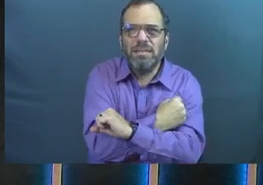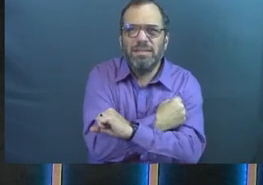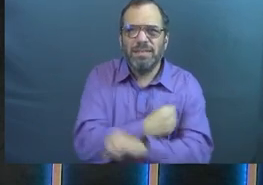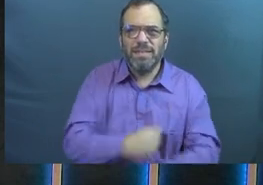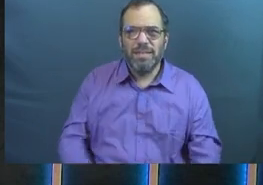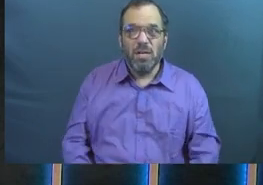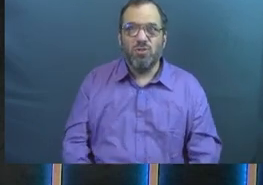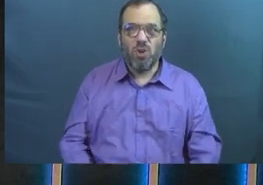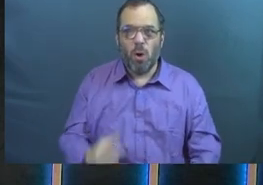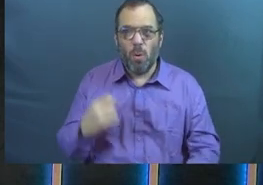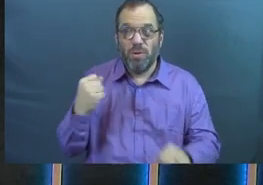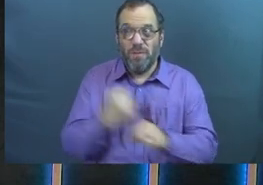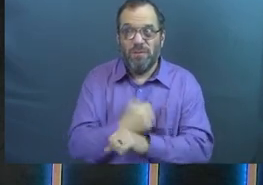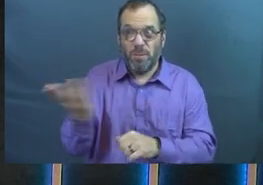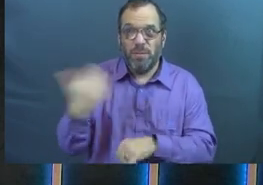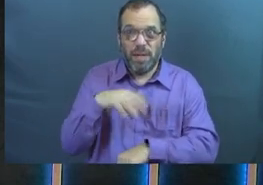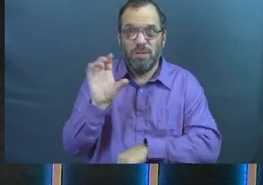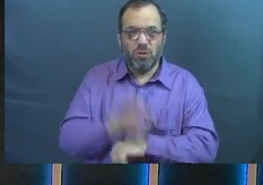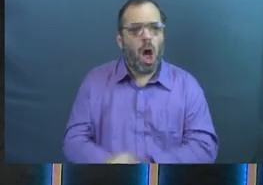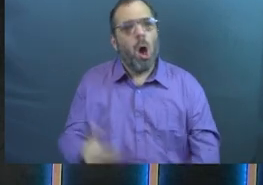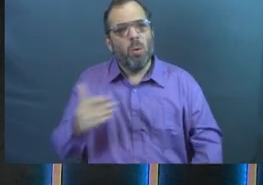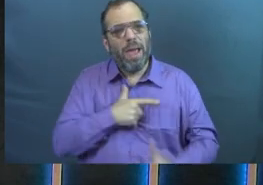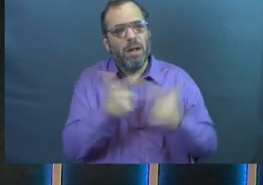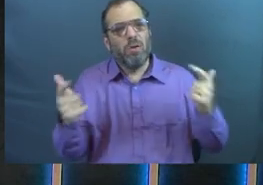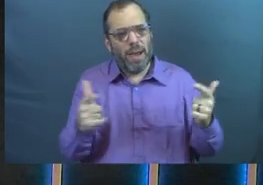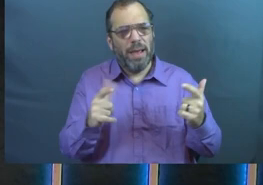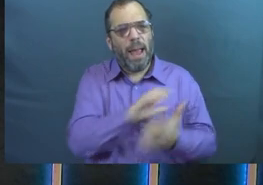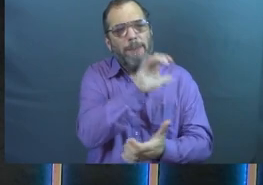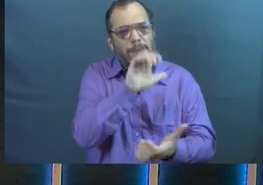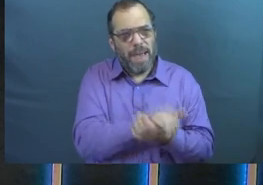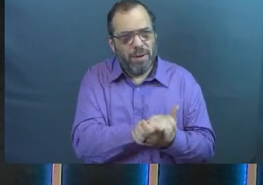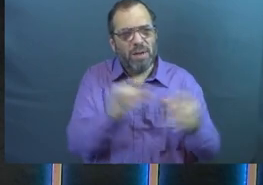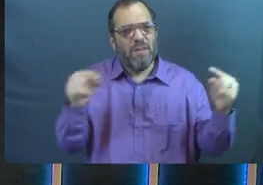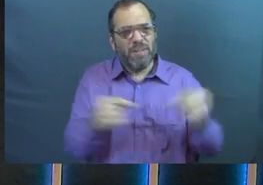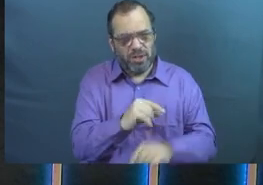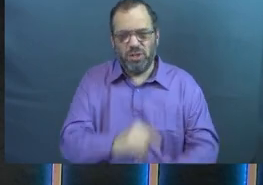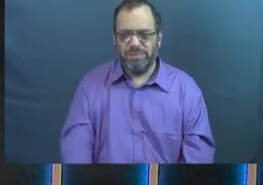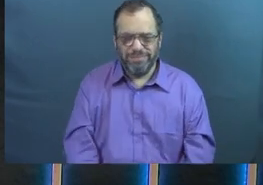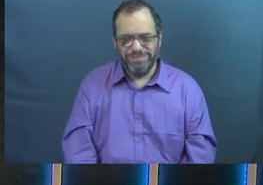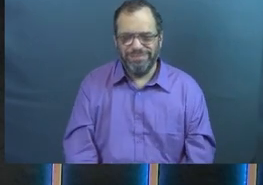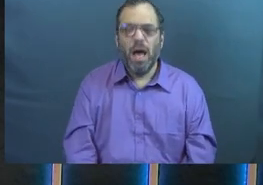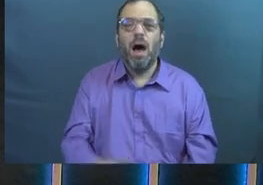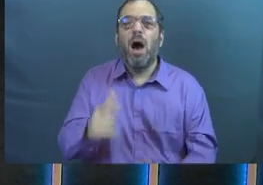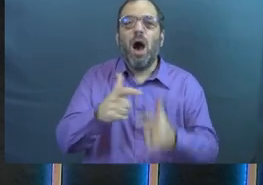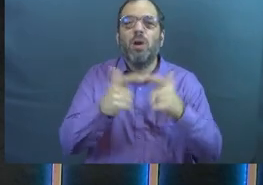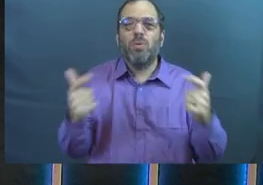So next time you fight in the van on the way to church, say, we had a great domestic affliction.